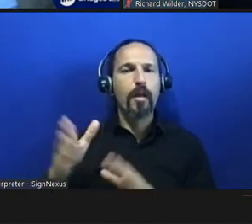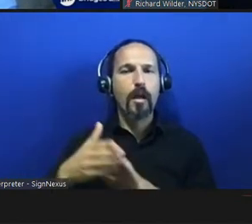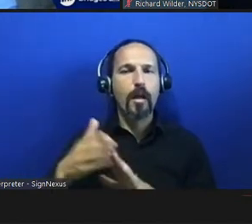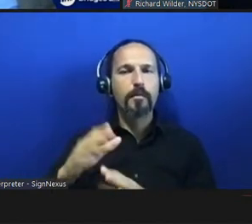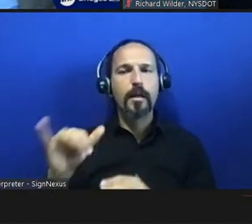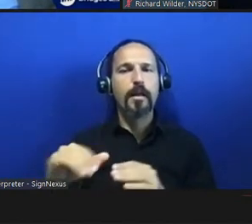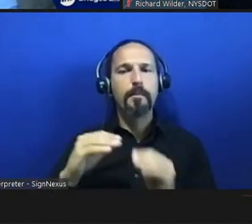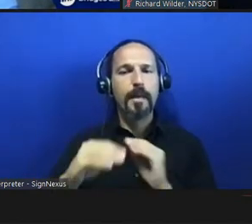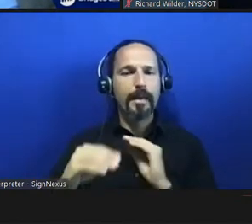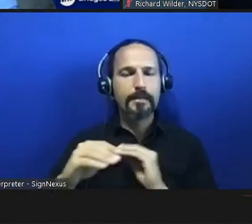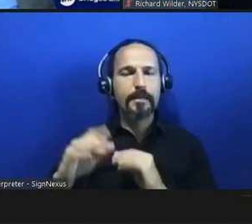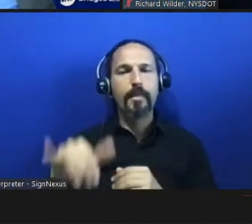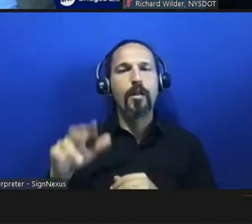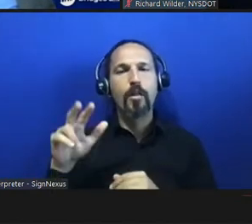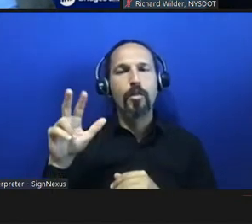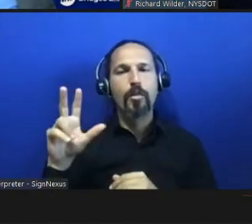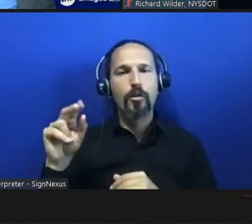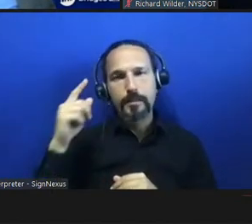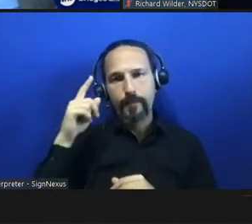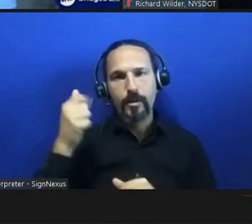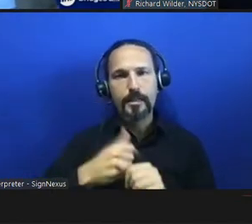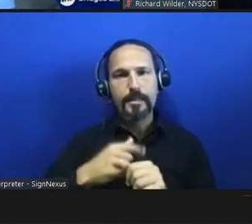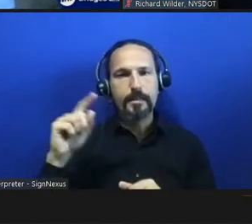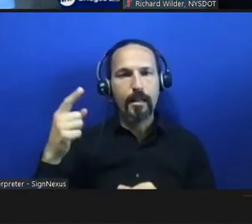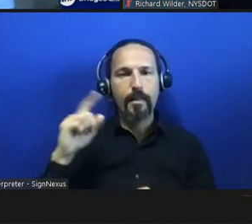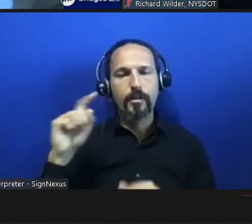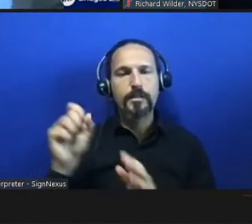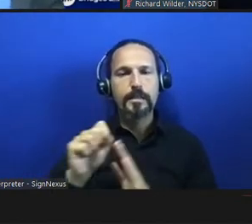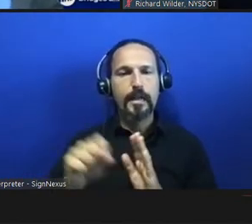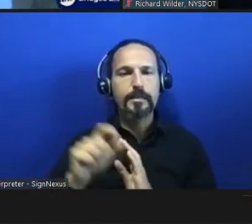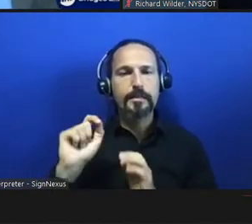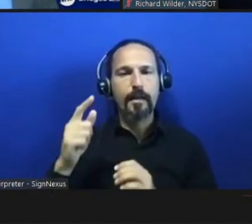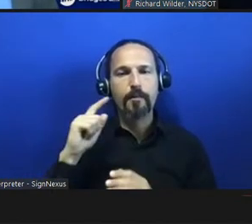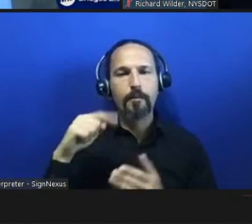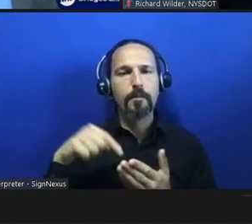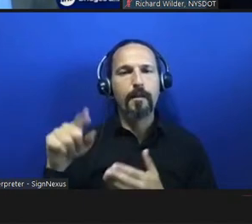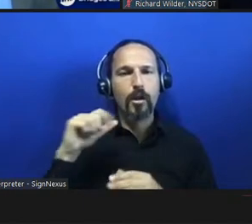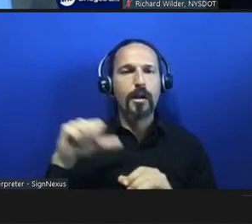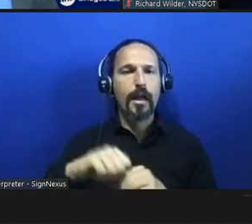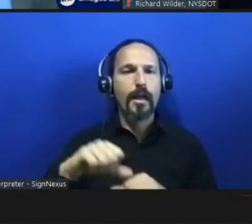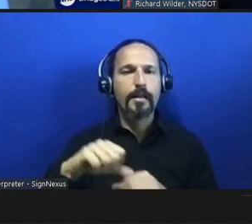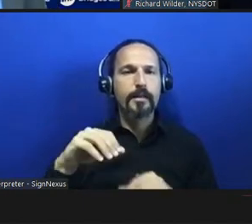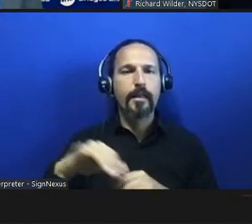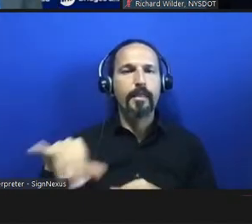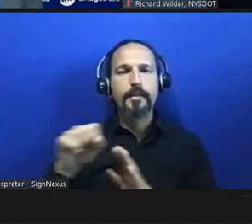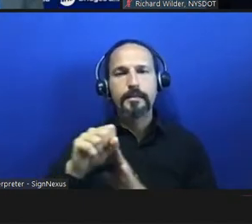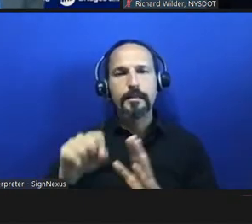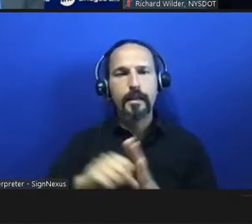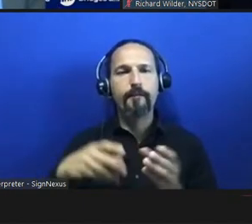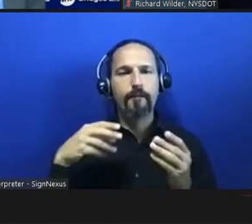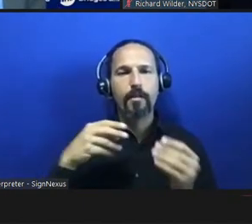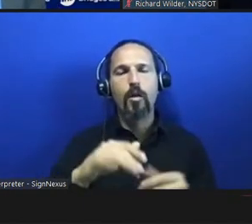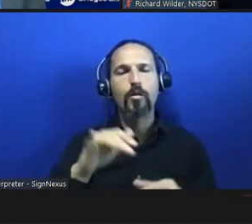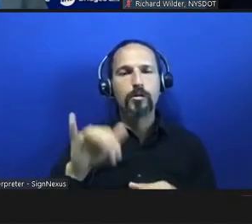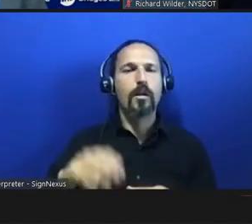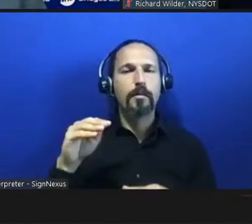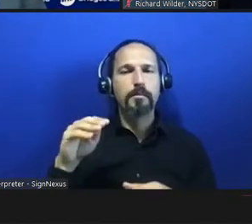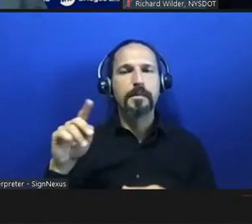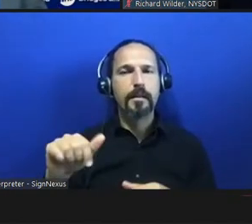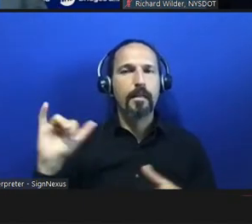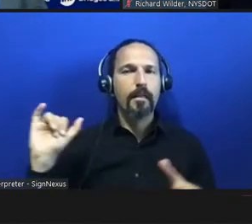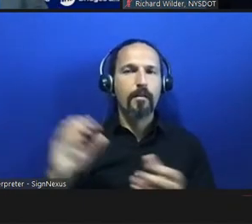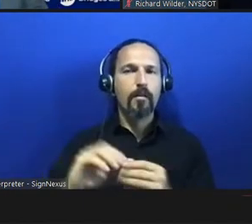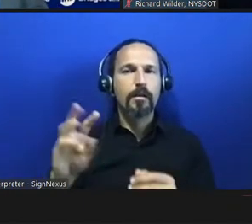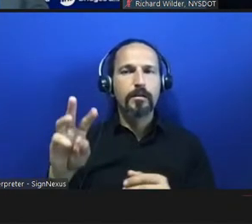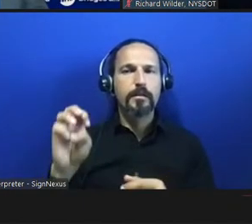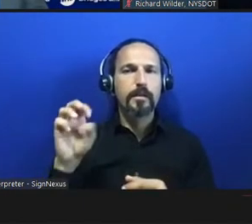maintenance roughly 30 cents of every dollar and state taxes paid on gasoline sold anywhere in the state flows to the MTA generating total of